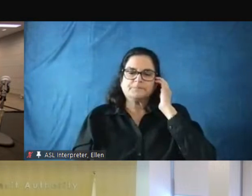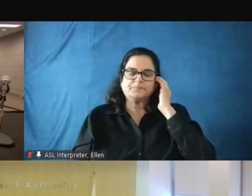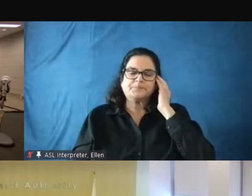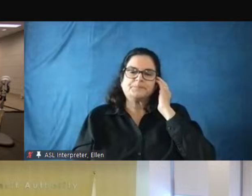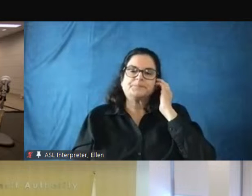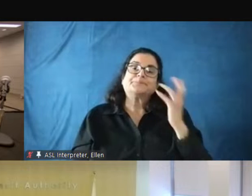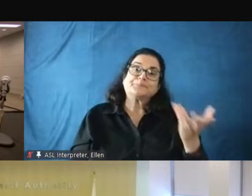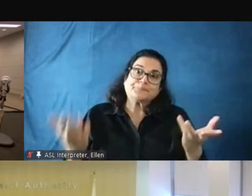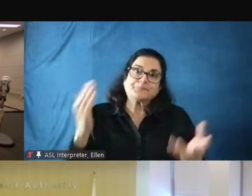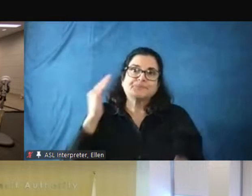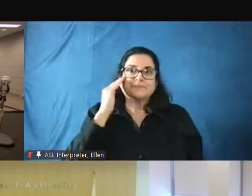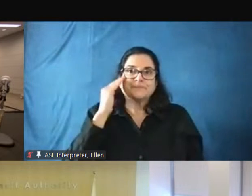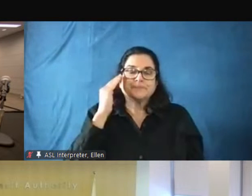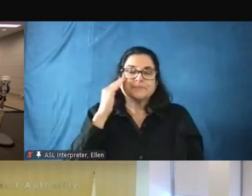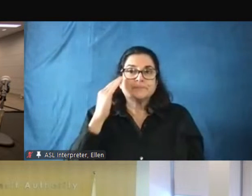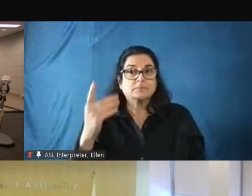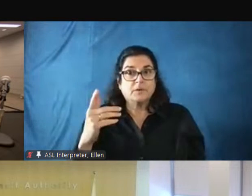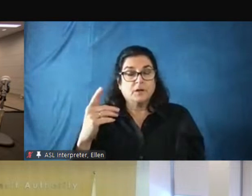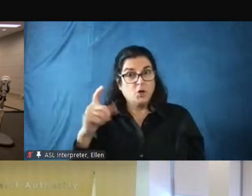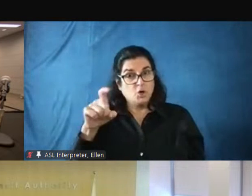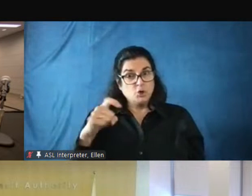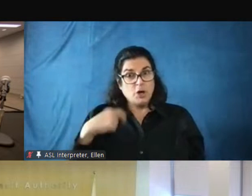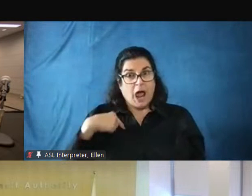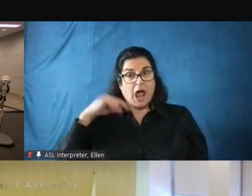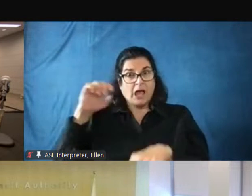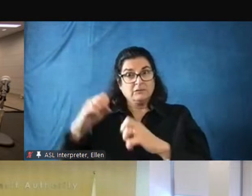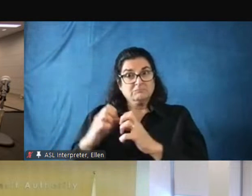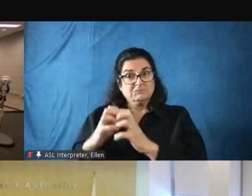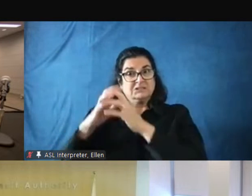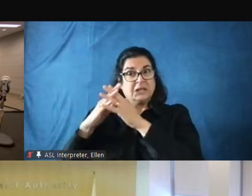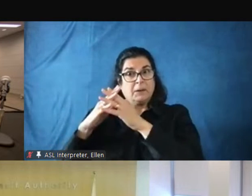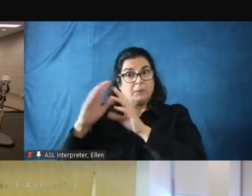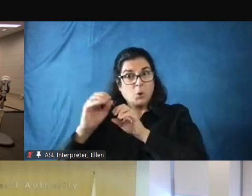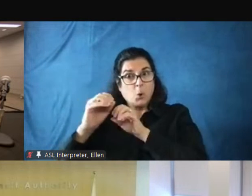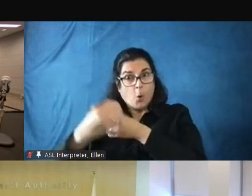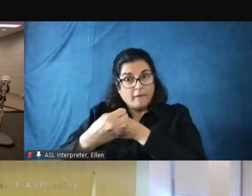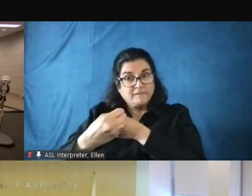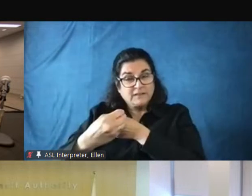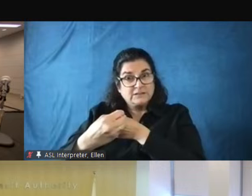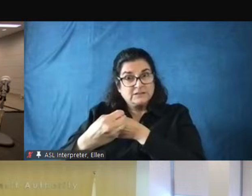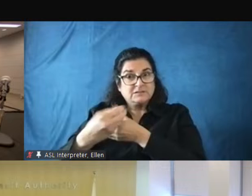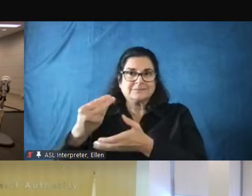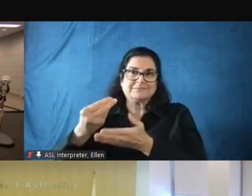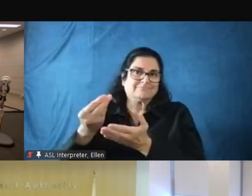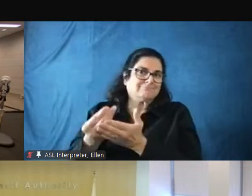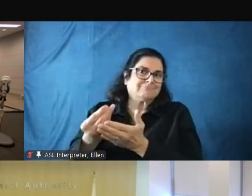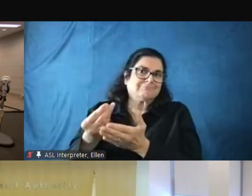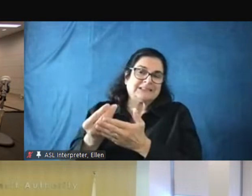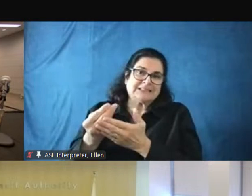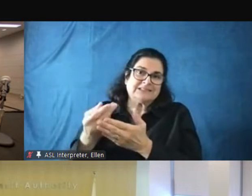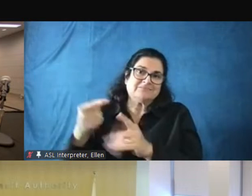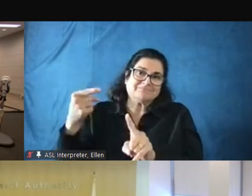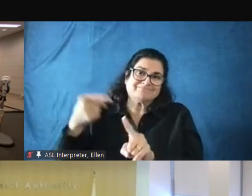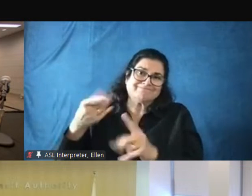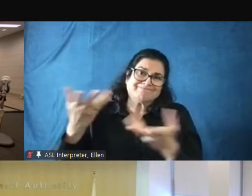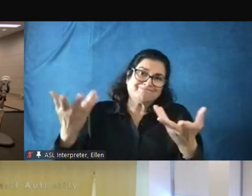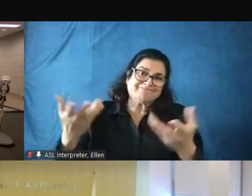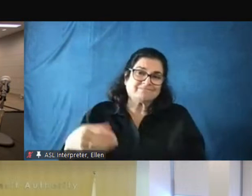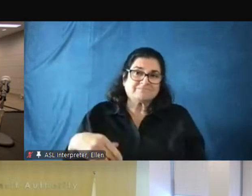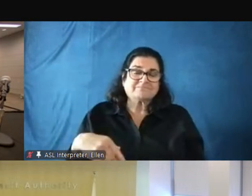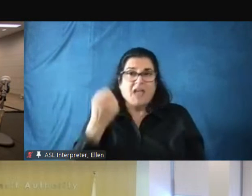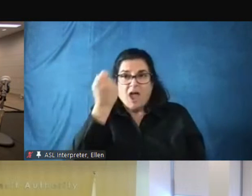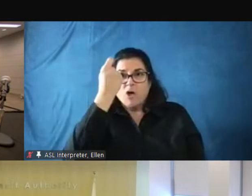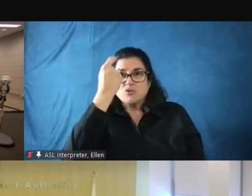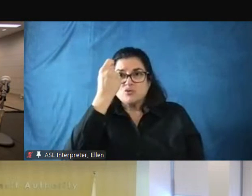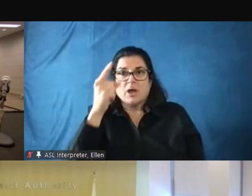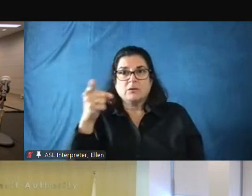The question whether I create an office, as a budgetary matter, I see your point about it sort of puts a